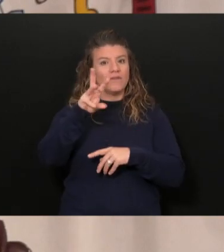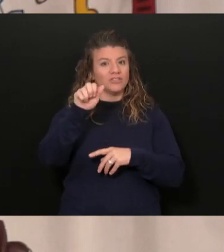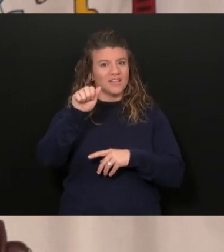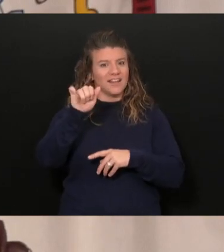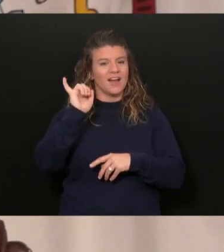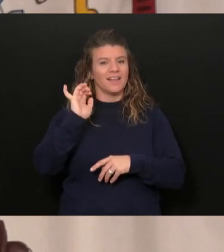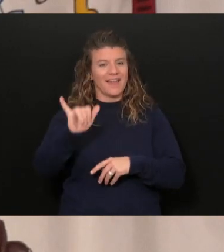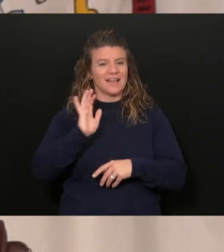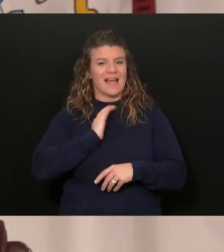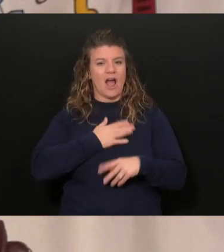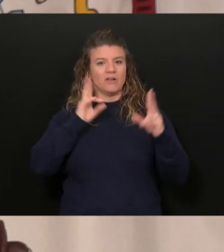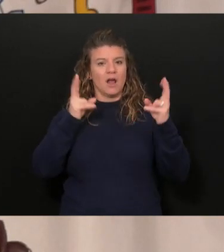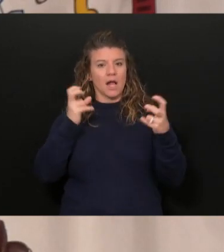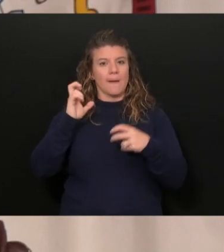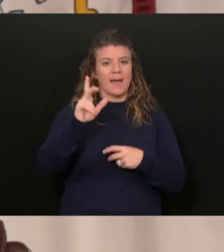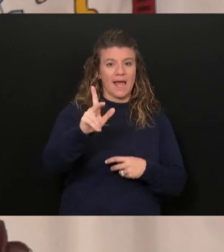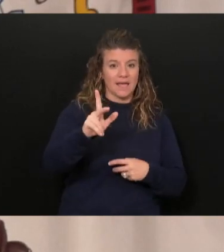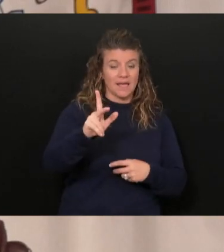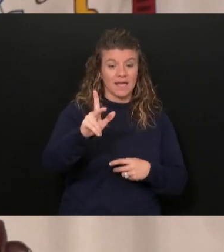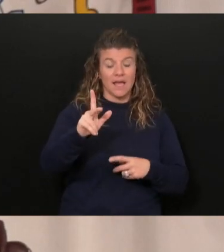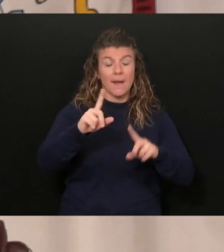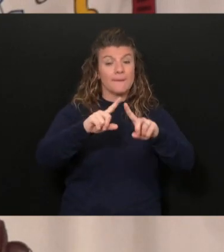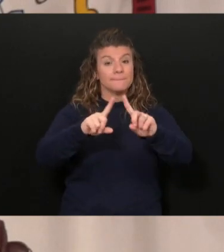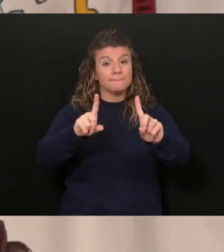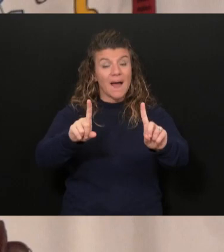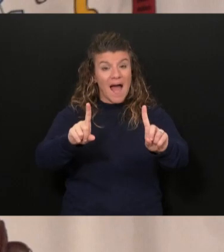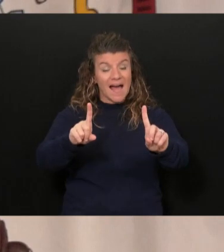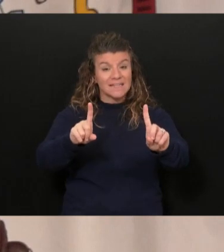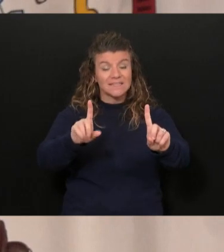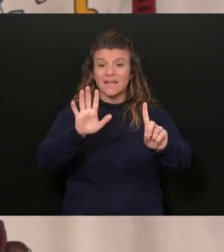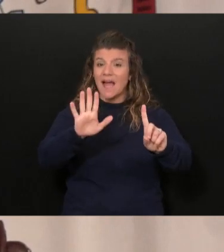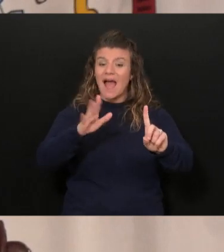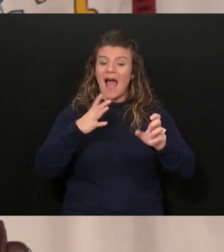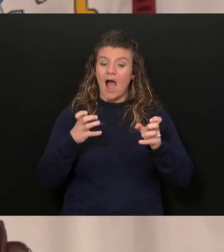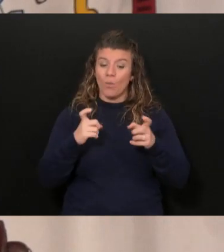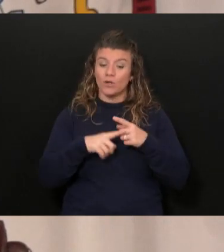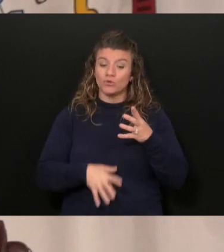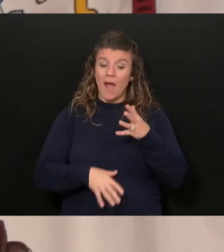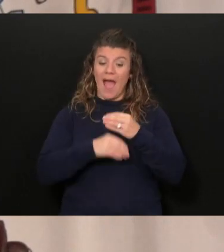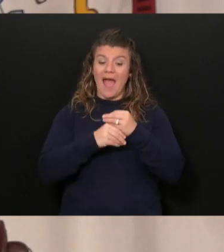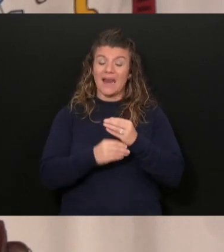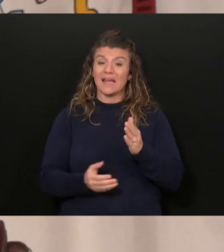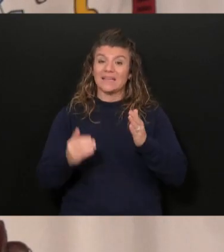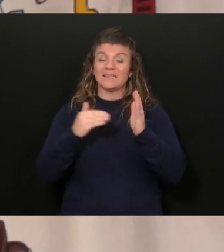Now, except I tell you from the bottom of my heart,